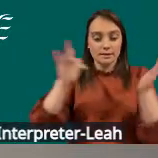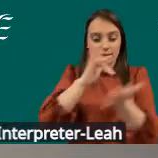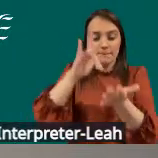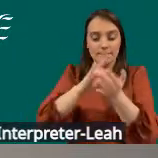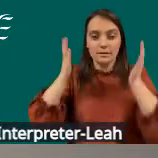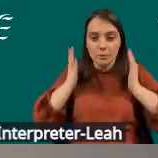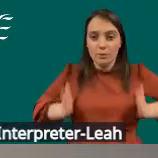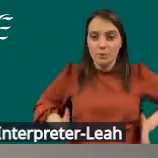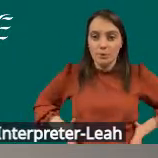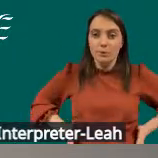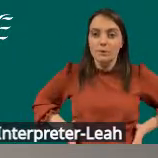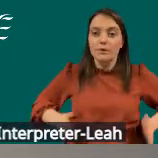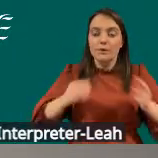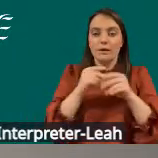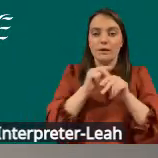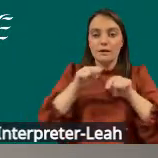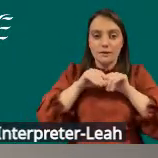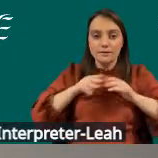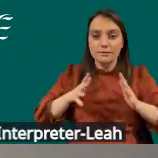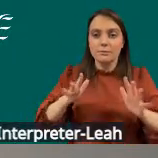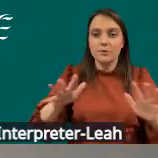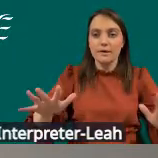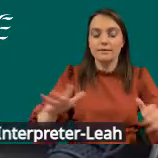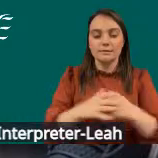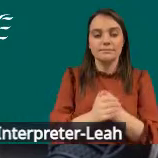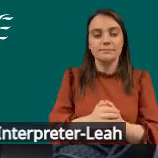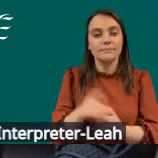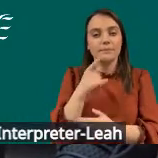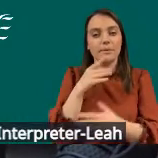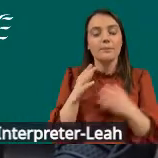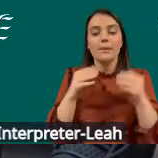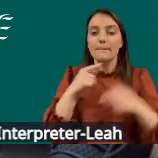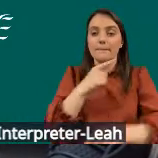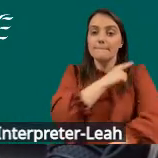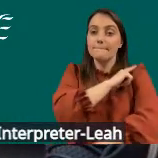around. That's why we really notice it. But muscle burns more